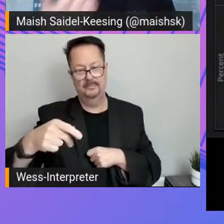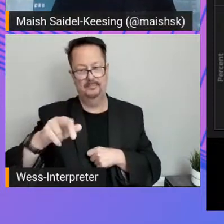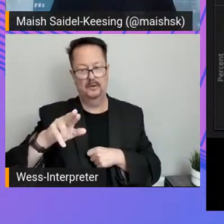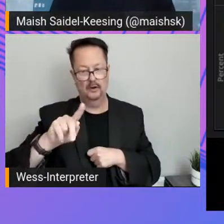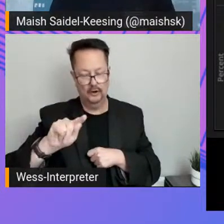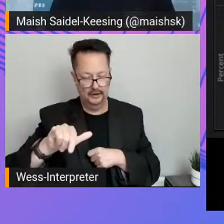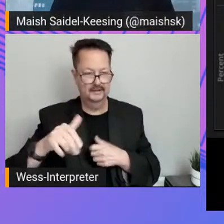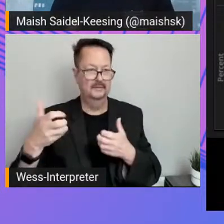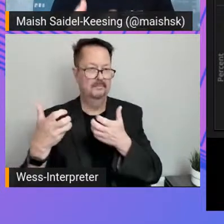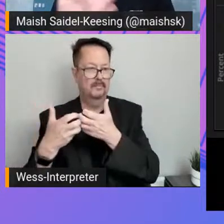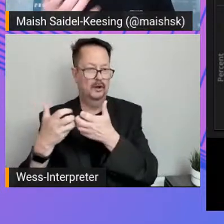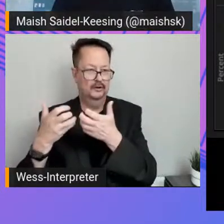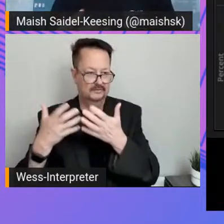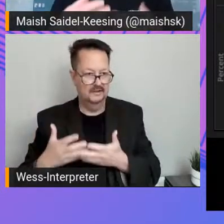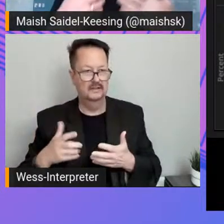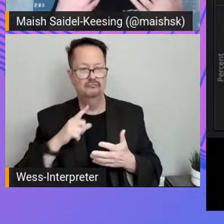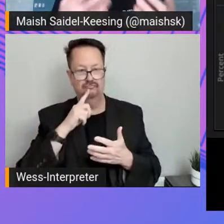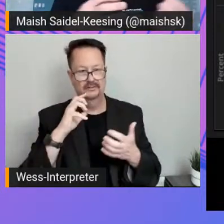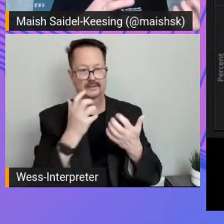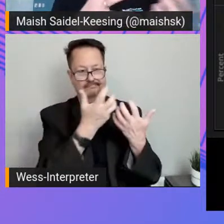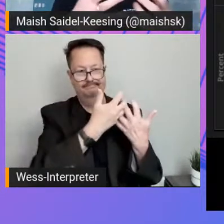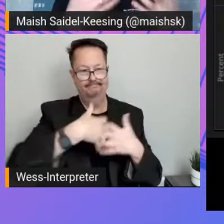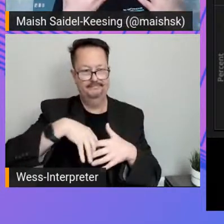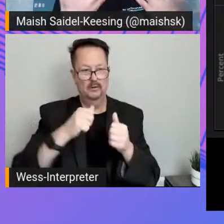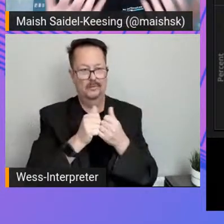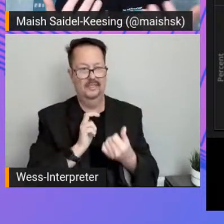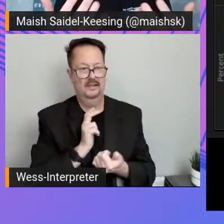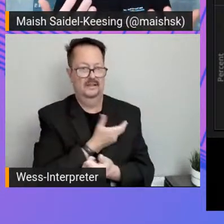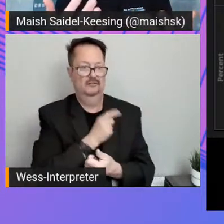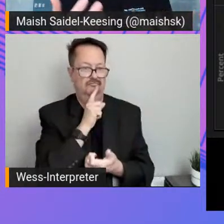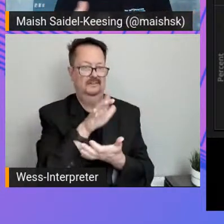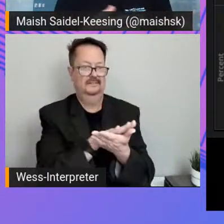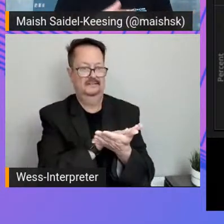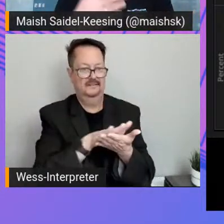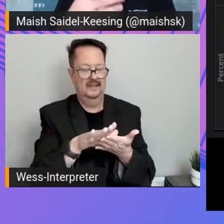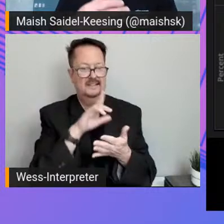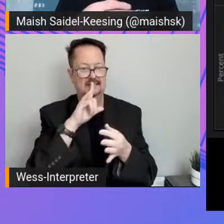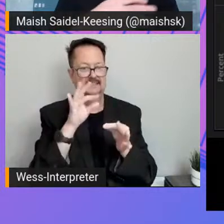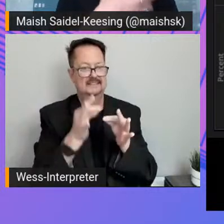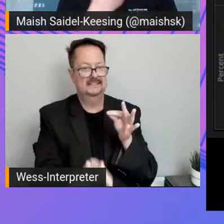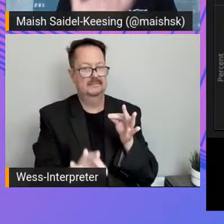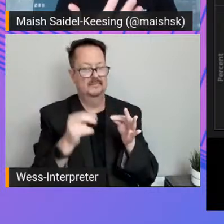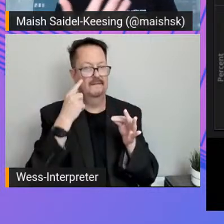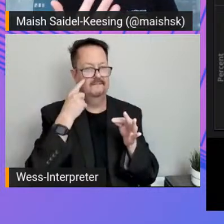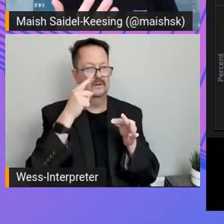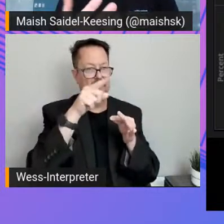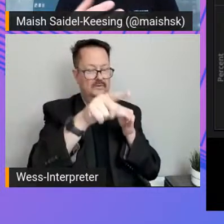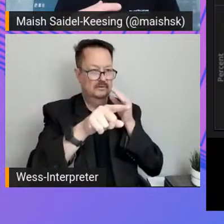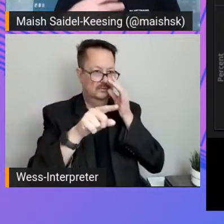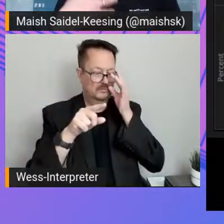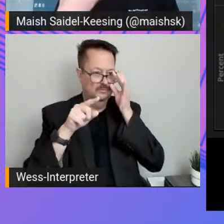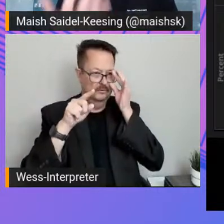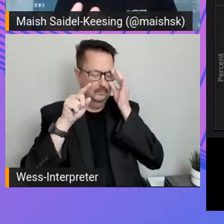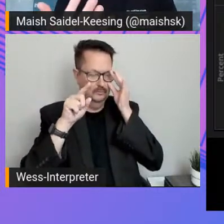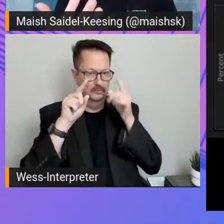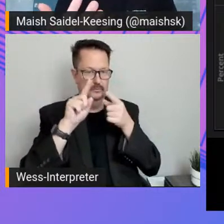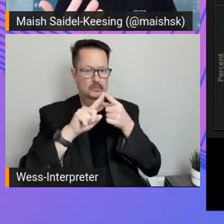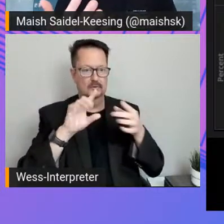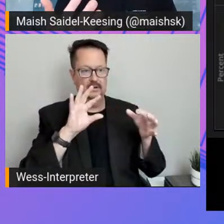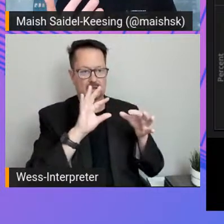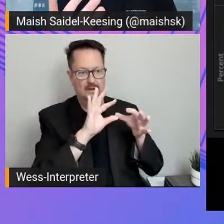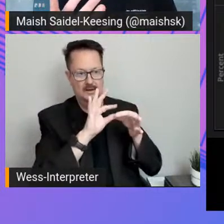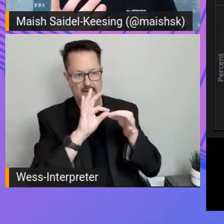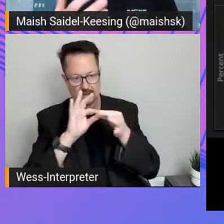which interface very, very well with our APIs and makes it very simple for you in order to collect this information, analyze